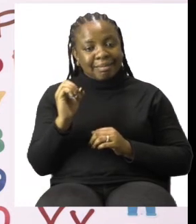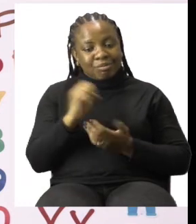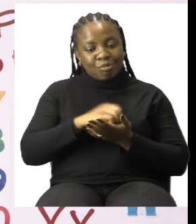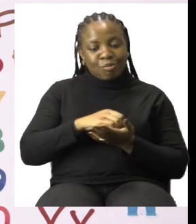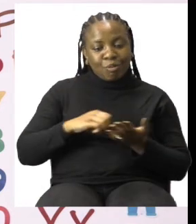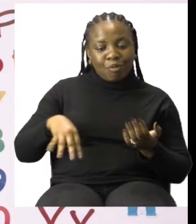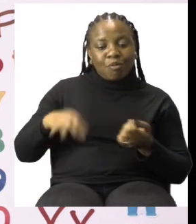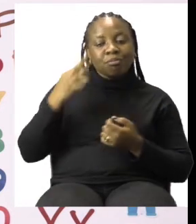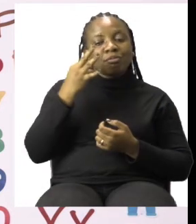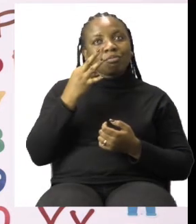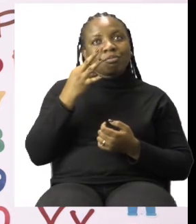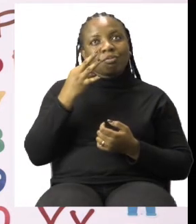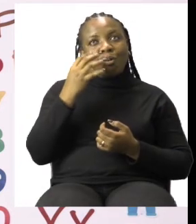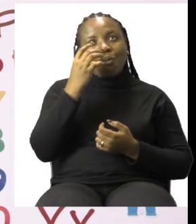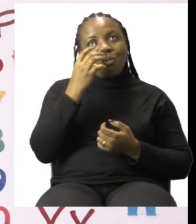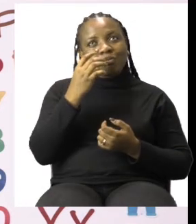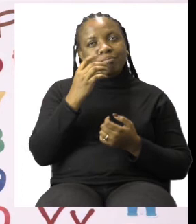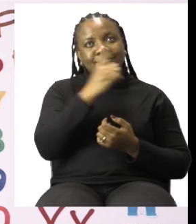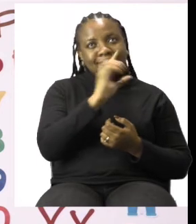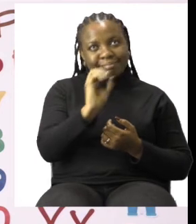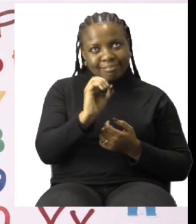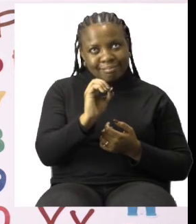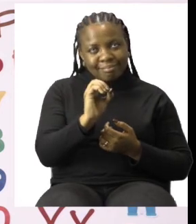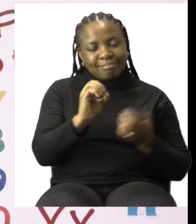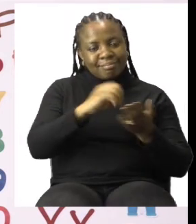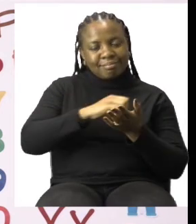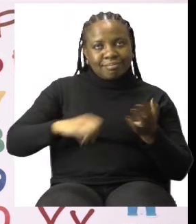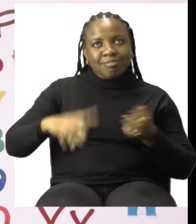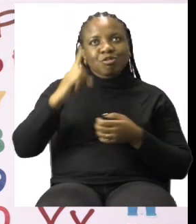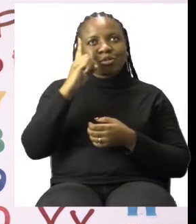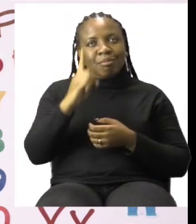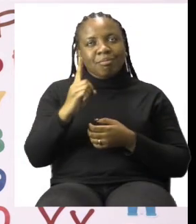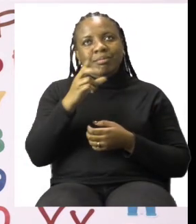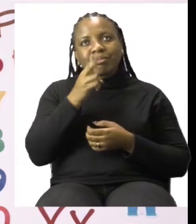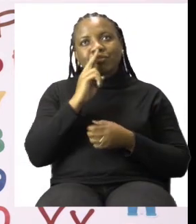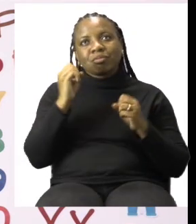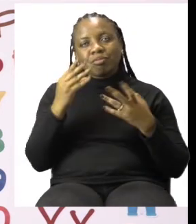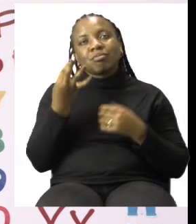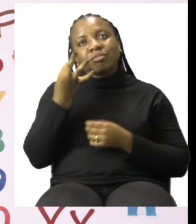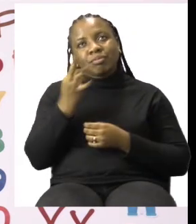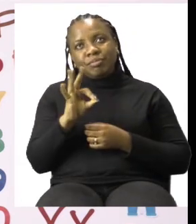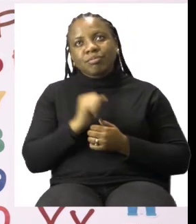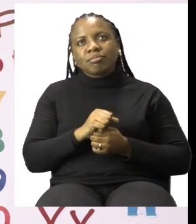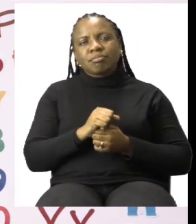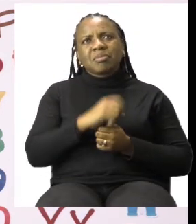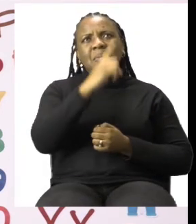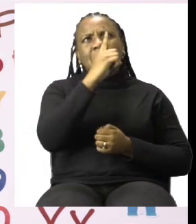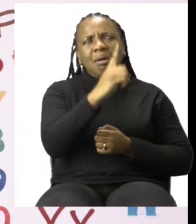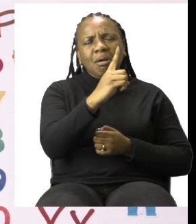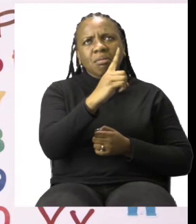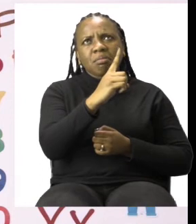And then we say 1, because that's the new number, minus